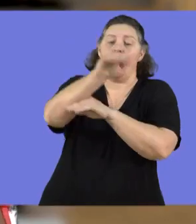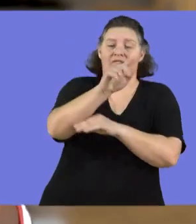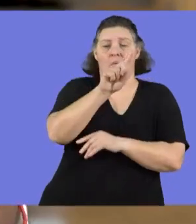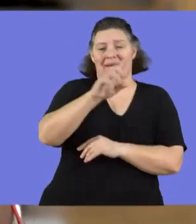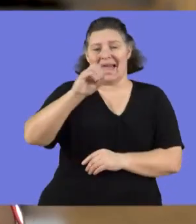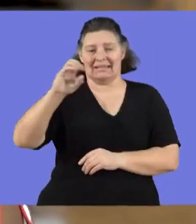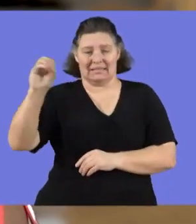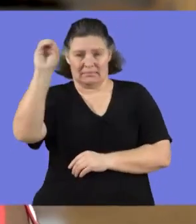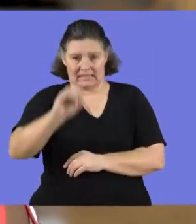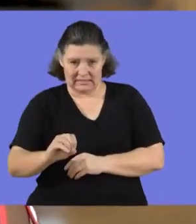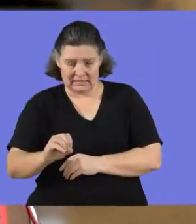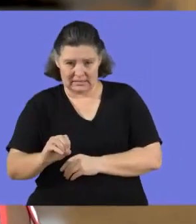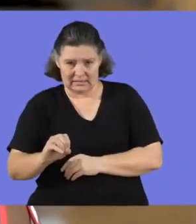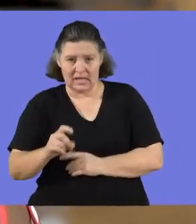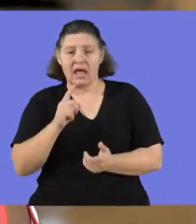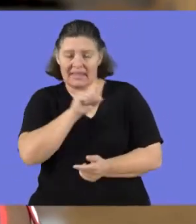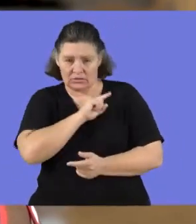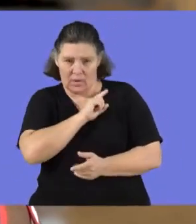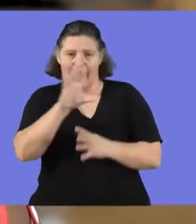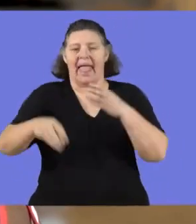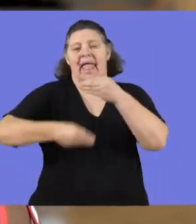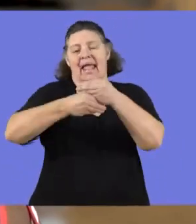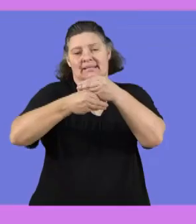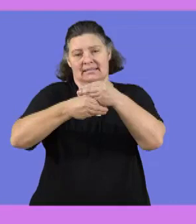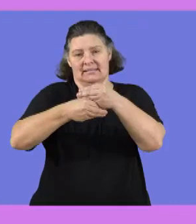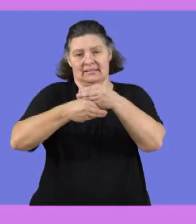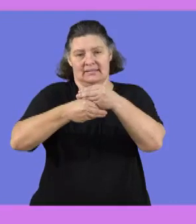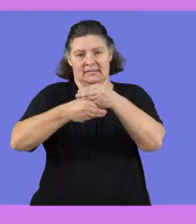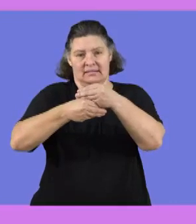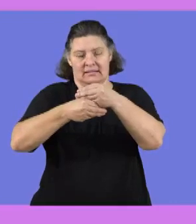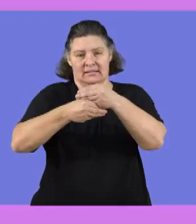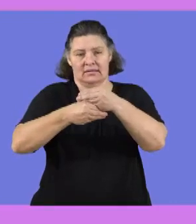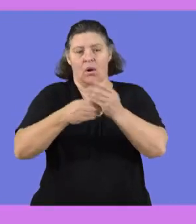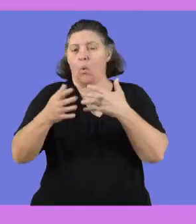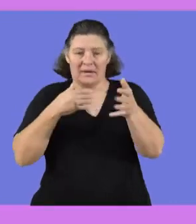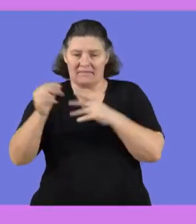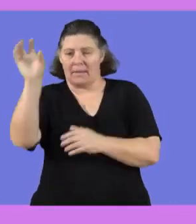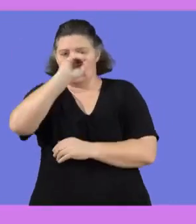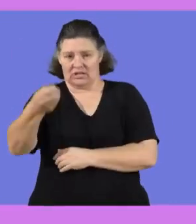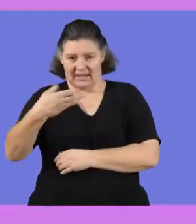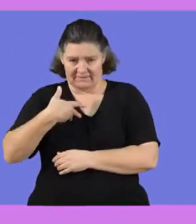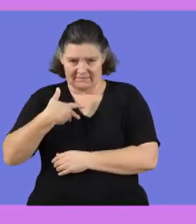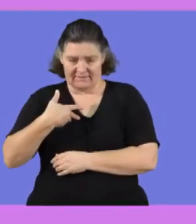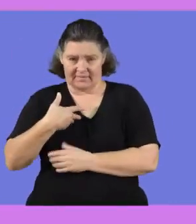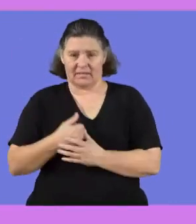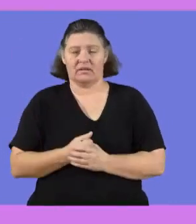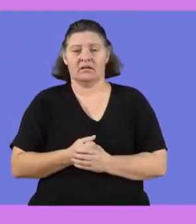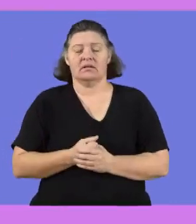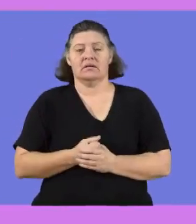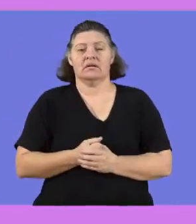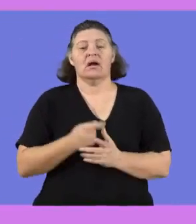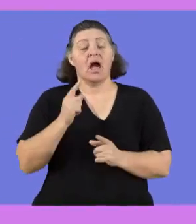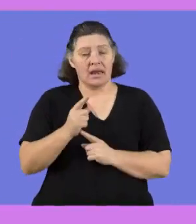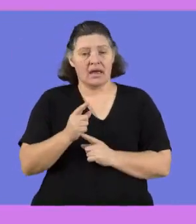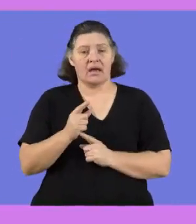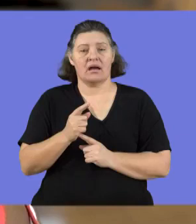more than the 100%. Therefore, you add whatever percentage that is given to your